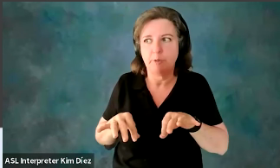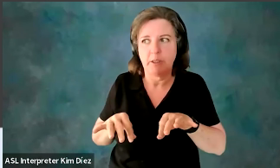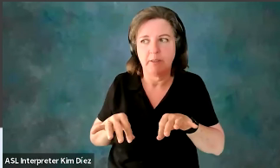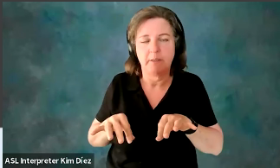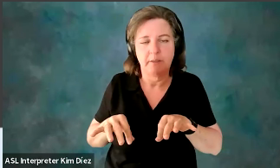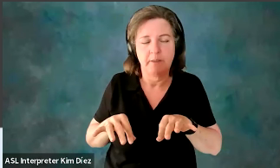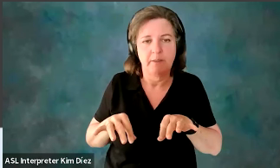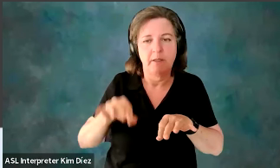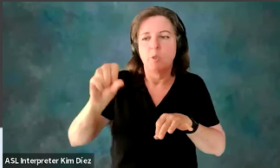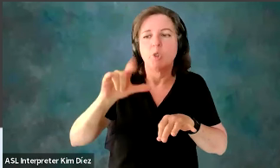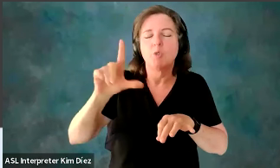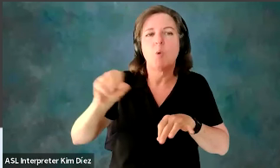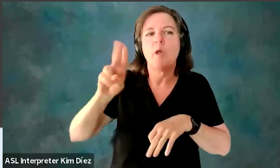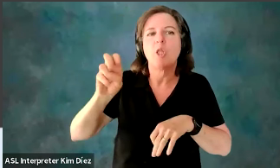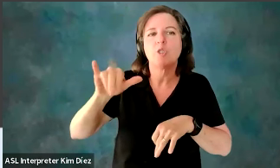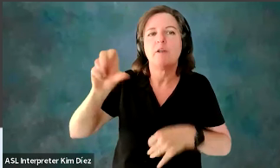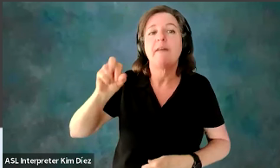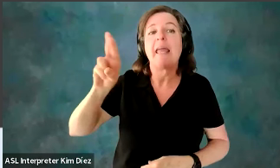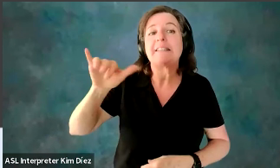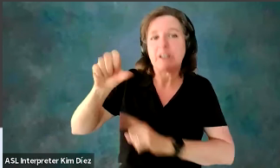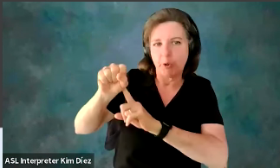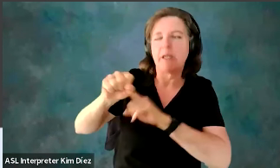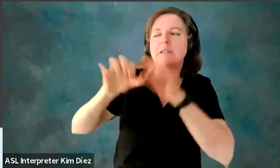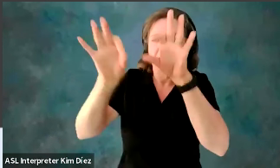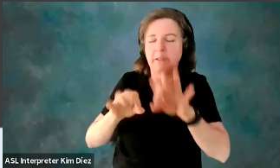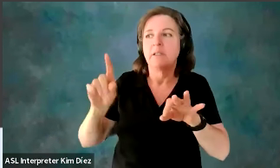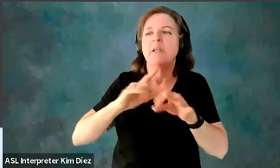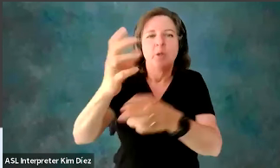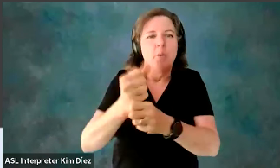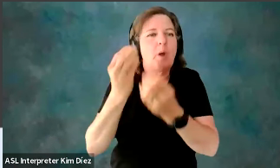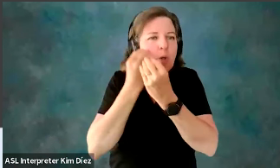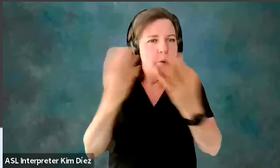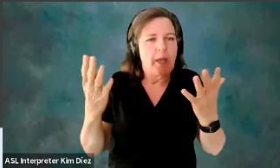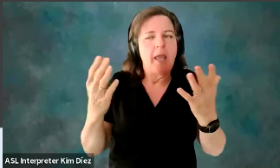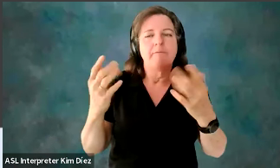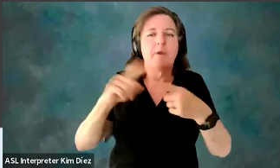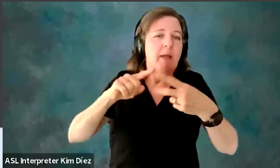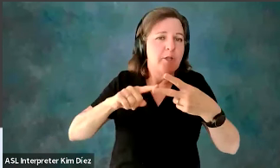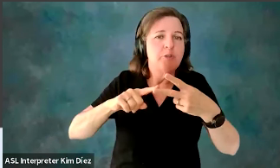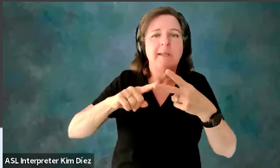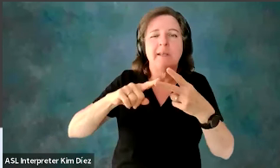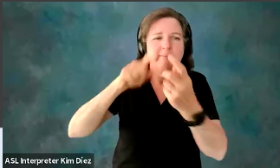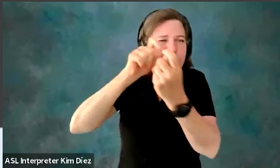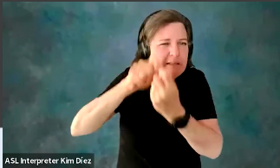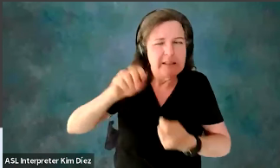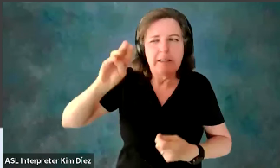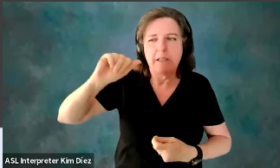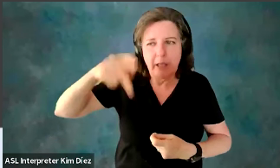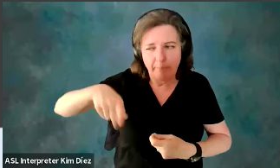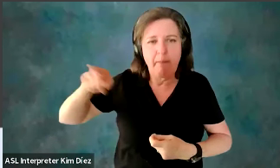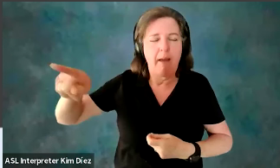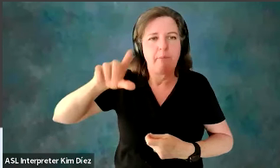which is a link where you can find information that is more detailed on some of the,